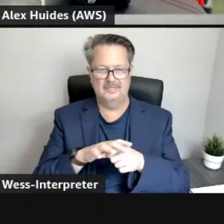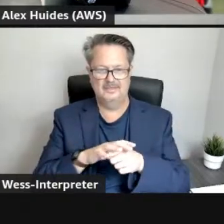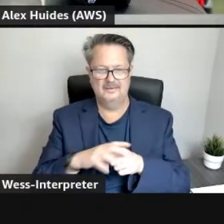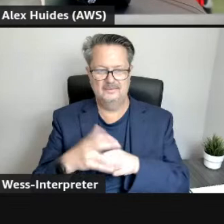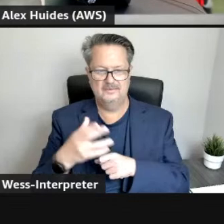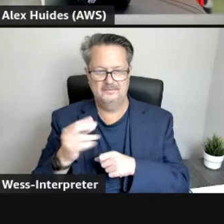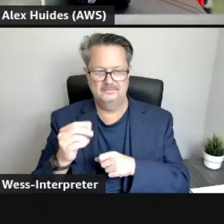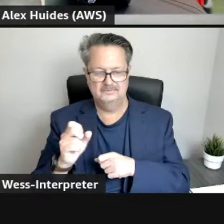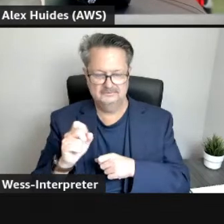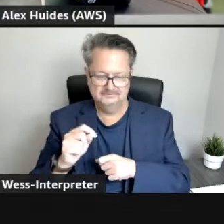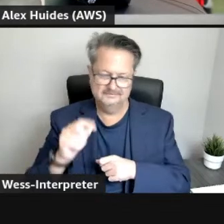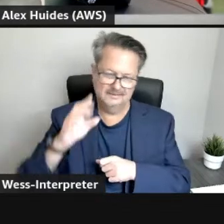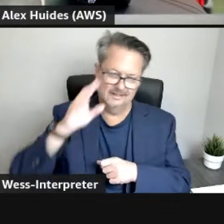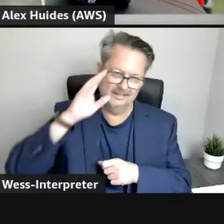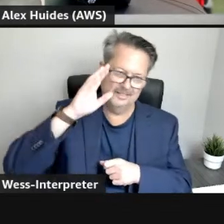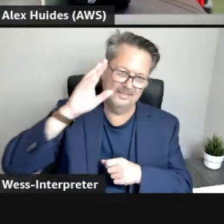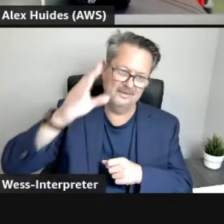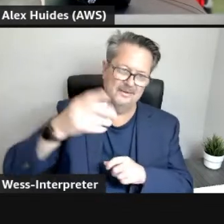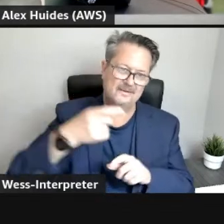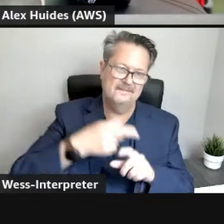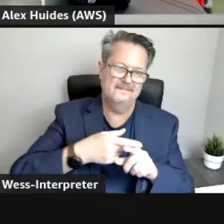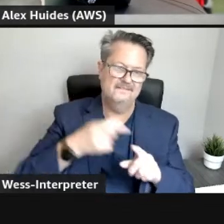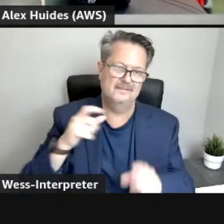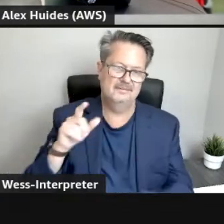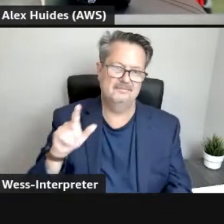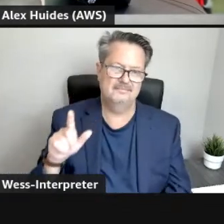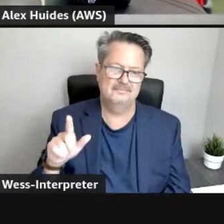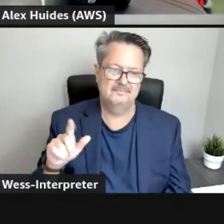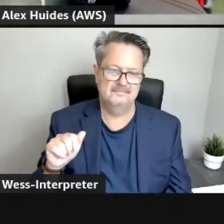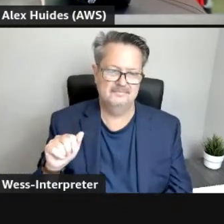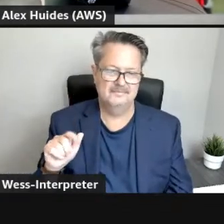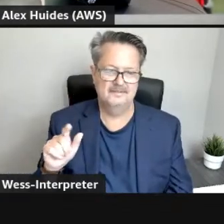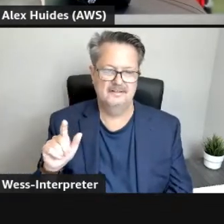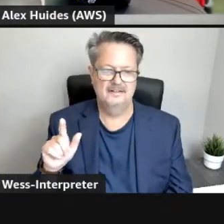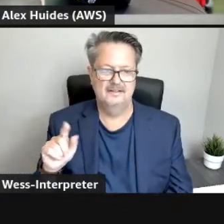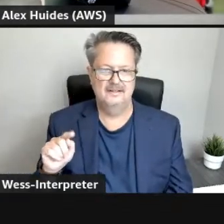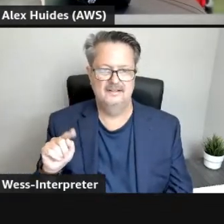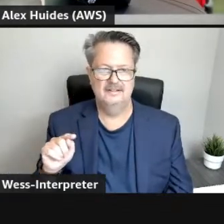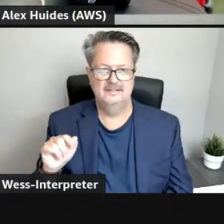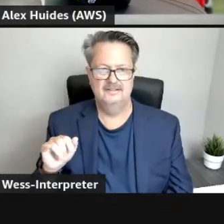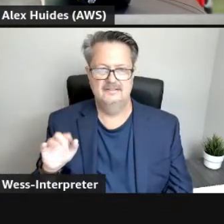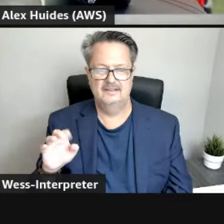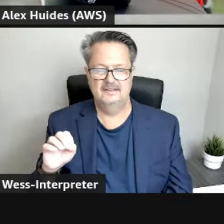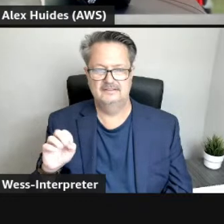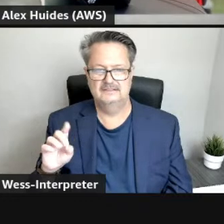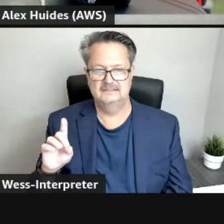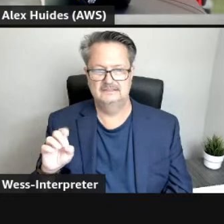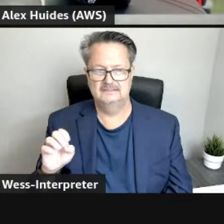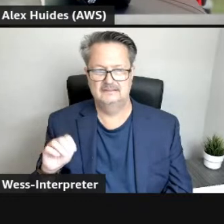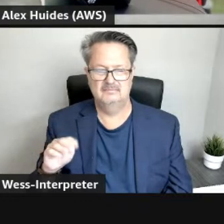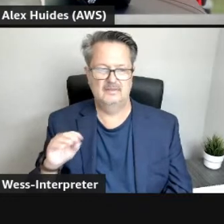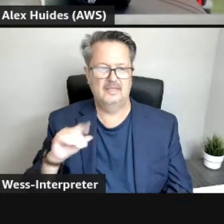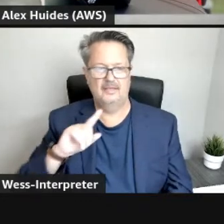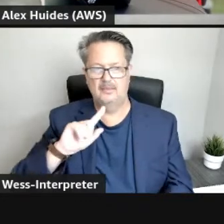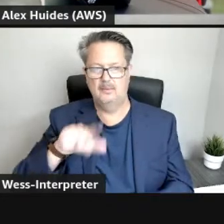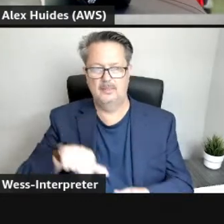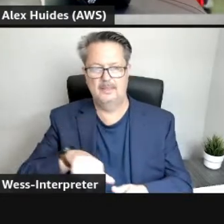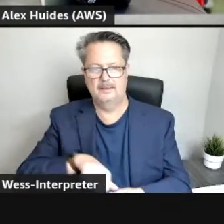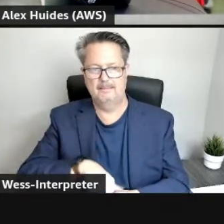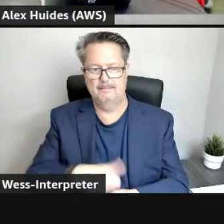a hello from the Lattice demo. And this is the Green API service. This is the only backend that we have right now.